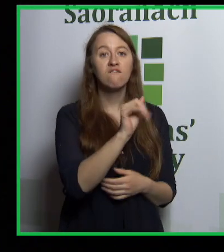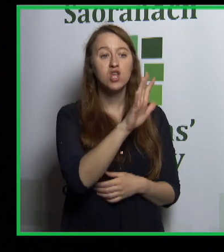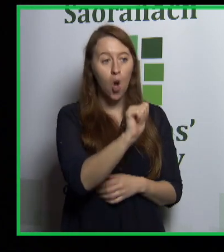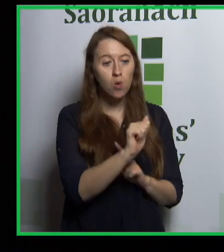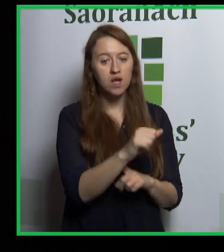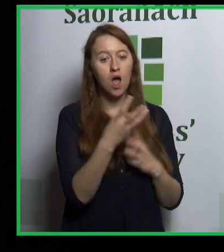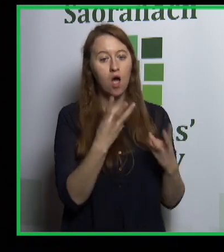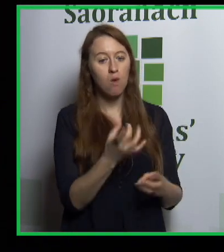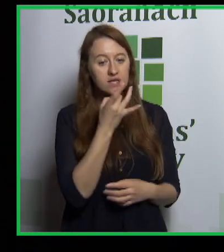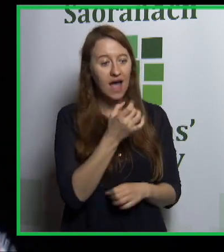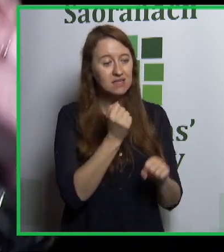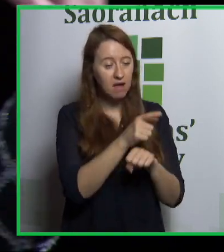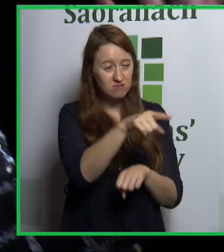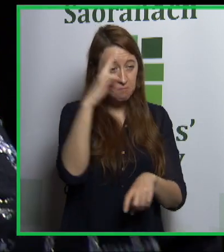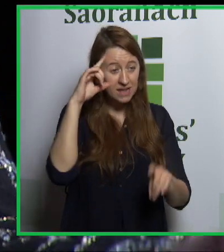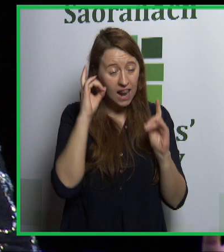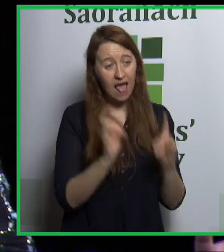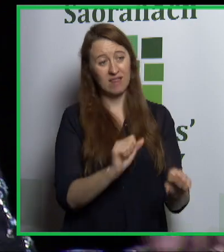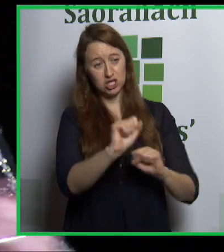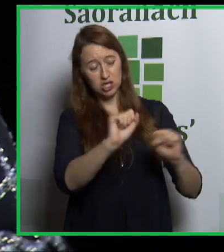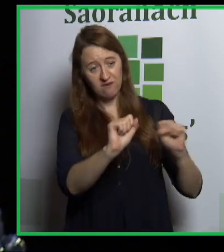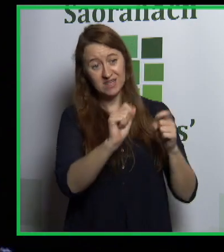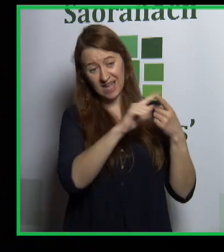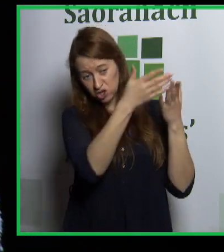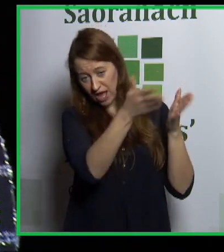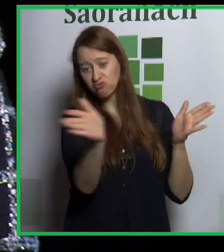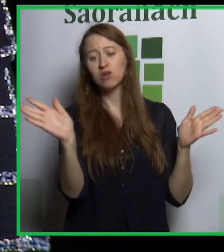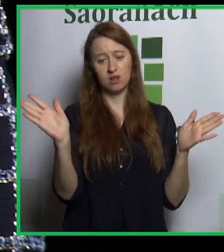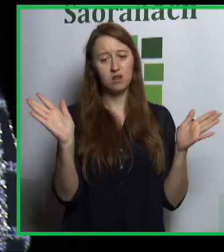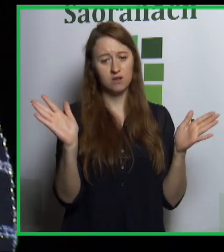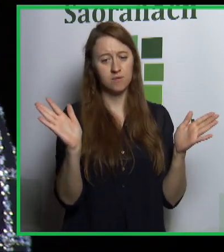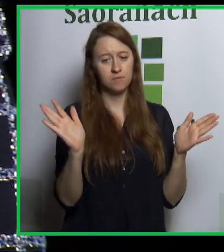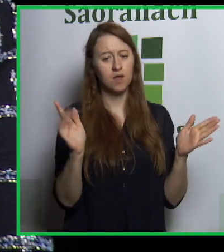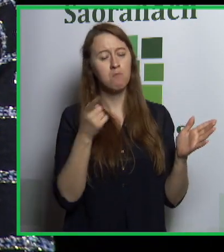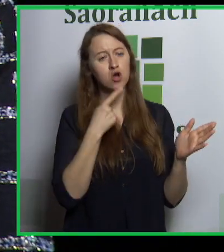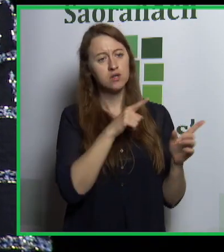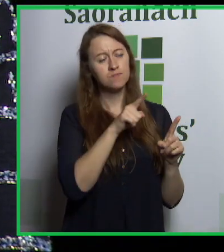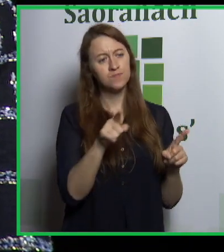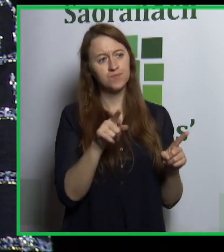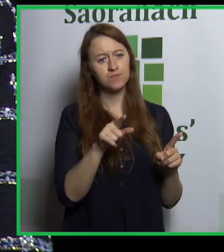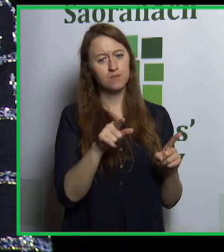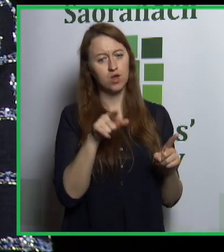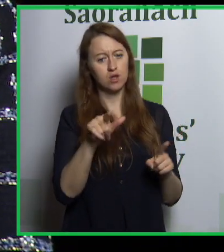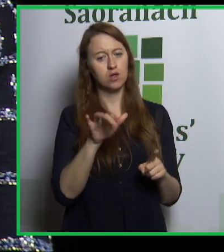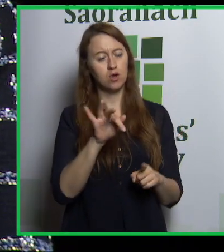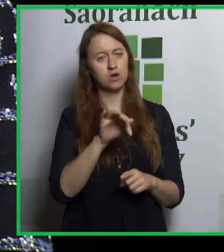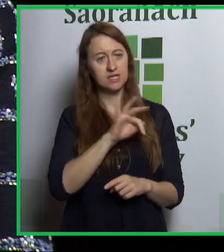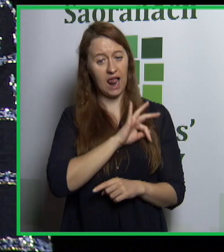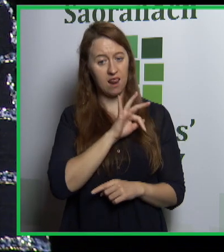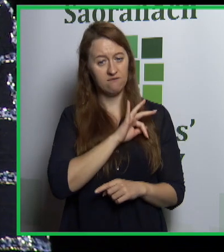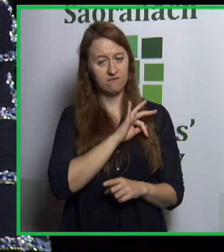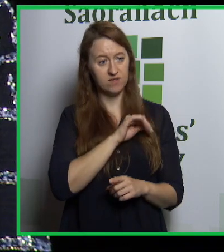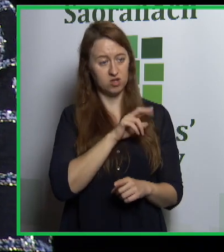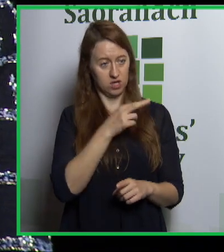child and adolescent mental health services and mental health services generally is well known, but your student years are fairly, it's a